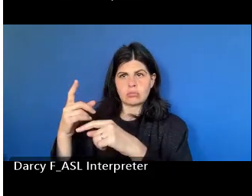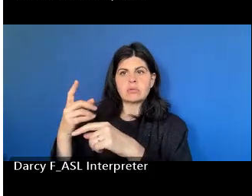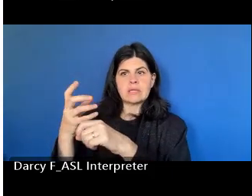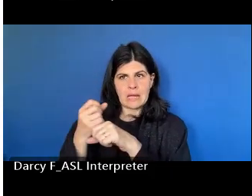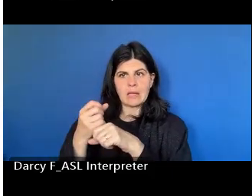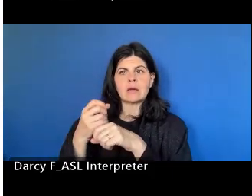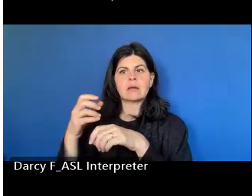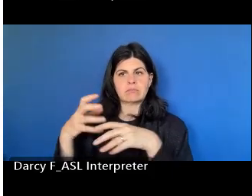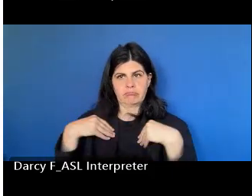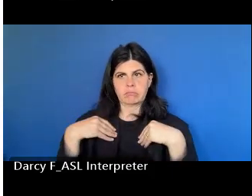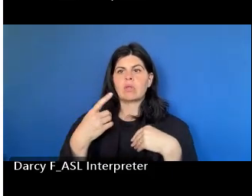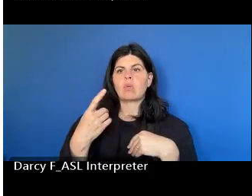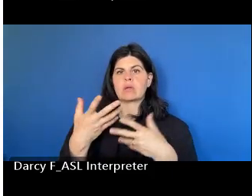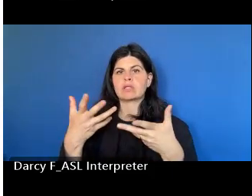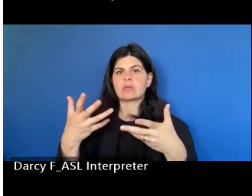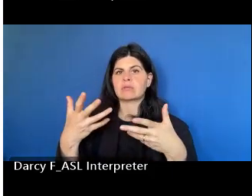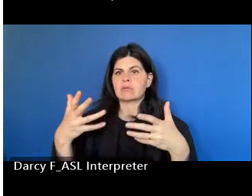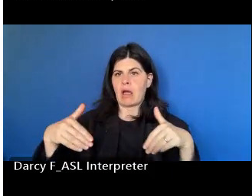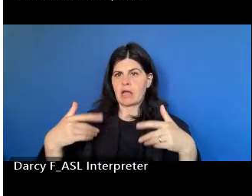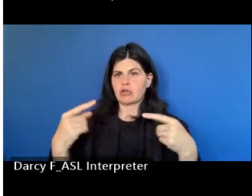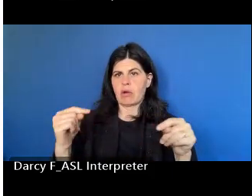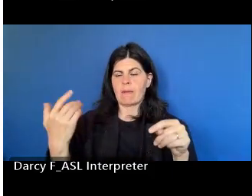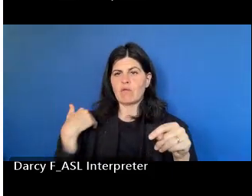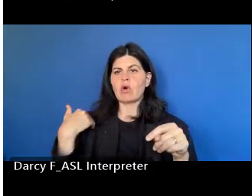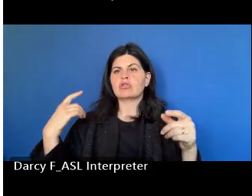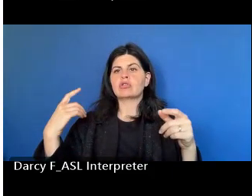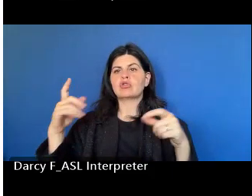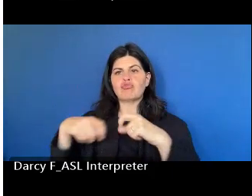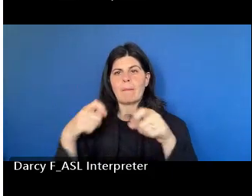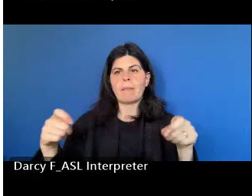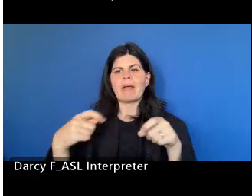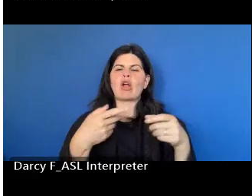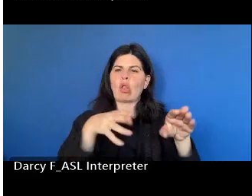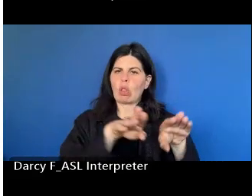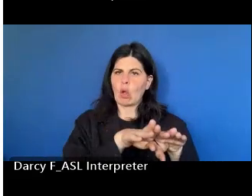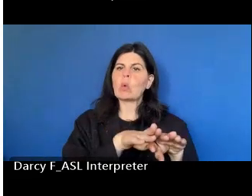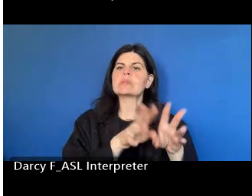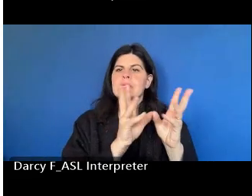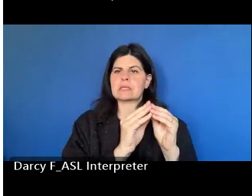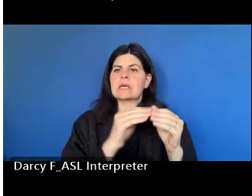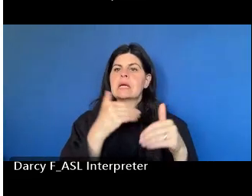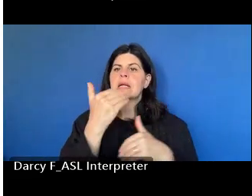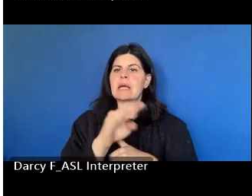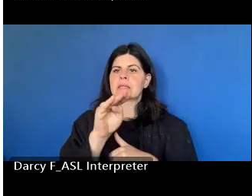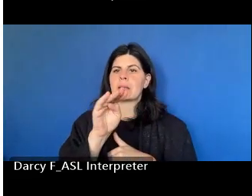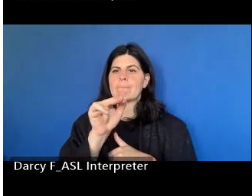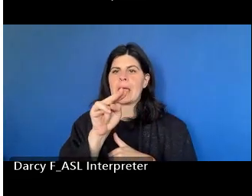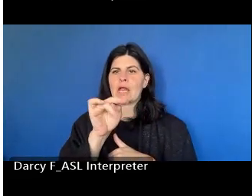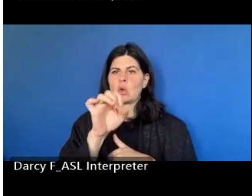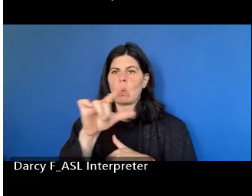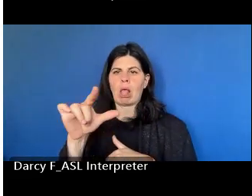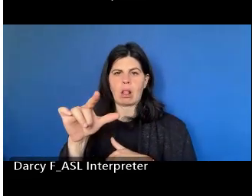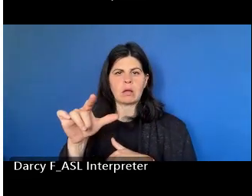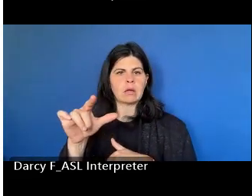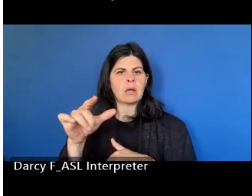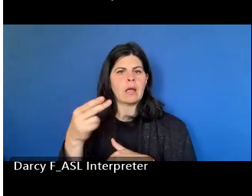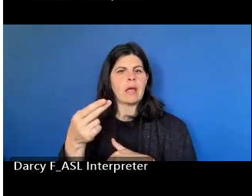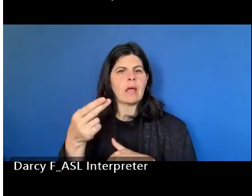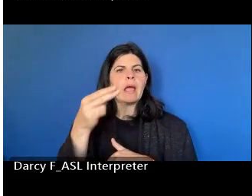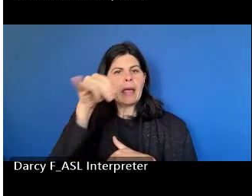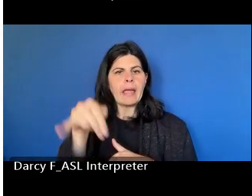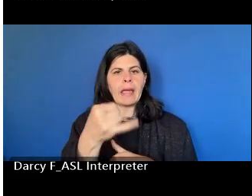things up, and then we're going to close our session. So the next speaker I have is Manuel Jimenez.